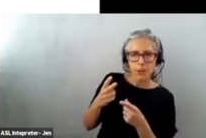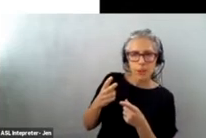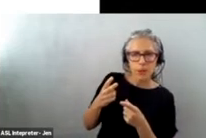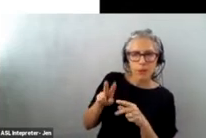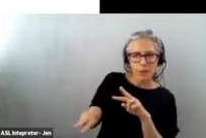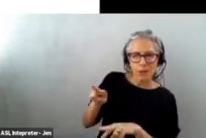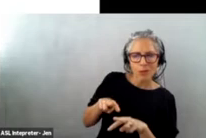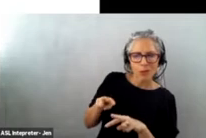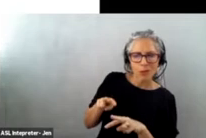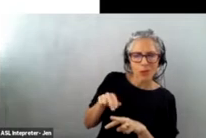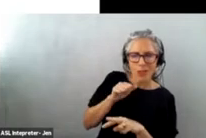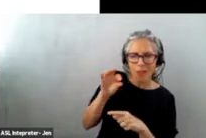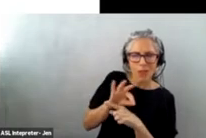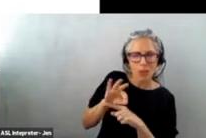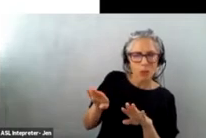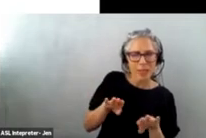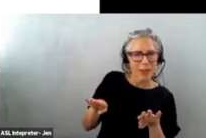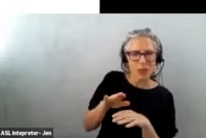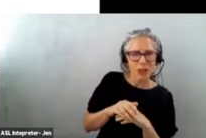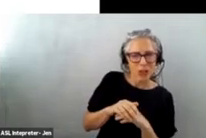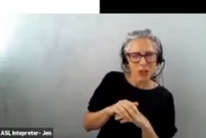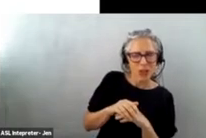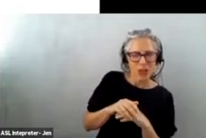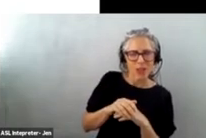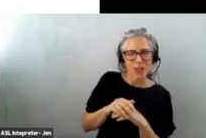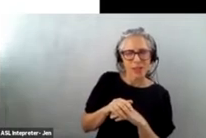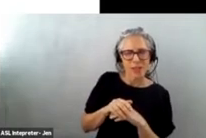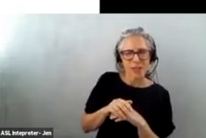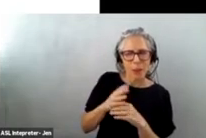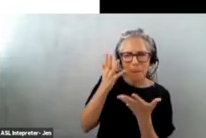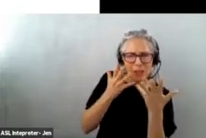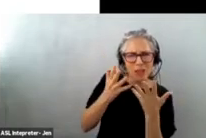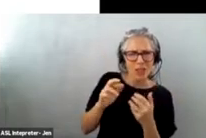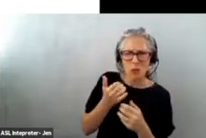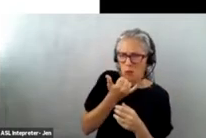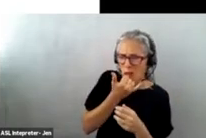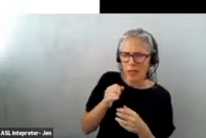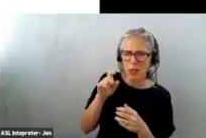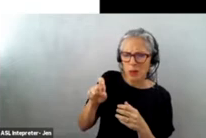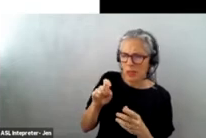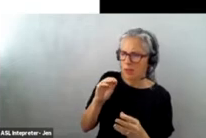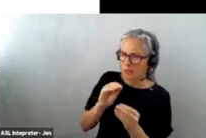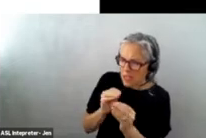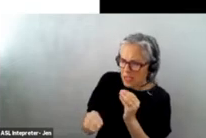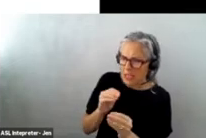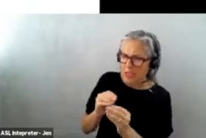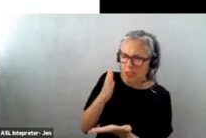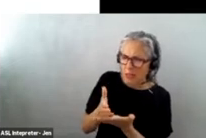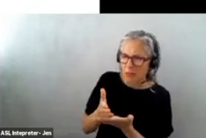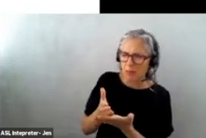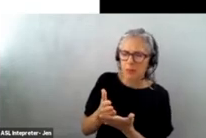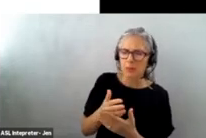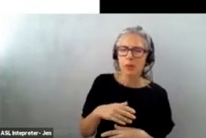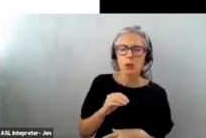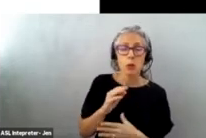was viewed as a non-functional behavior that was embarrassing or wrong and needed to be corrected. So at the time, intervention